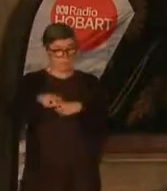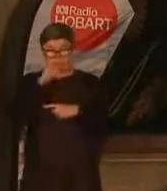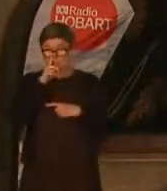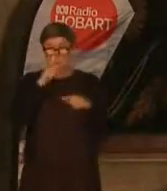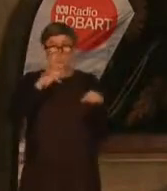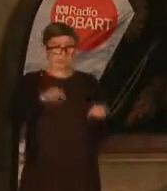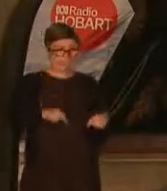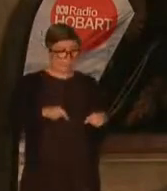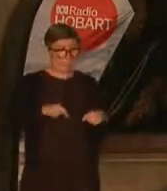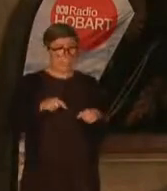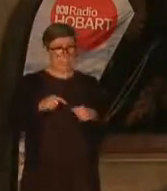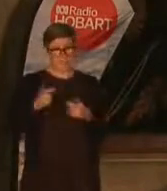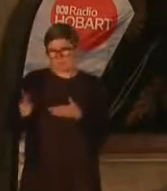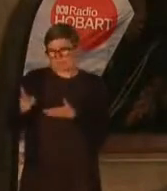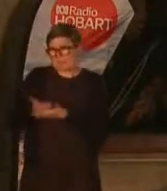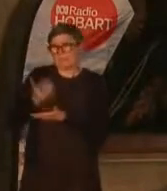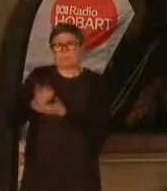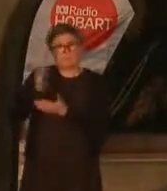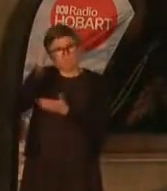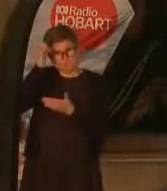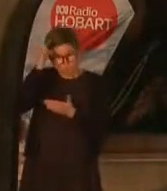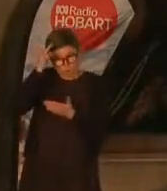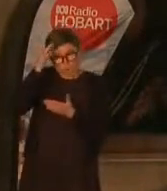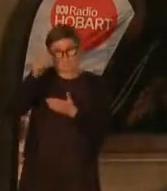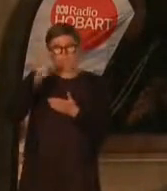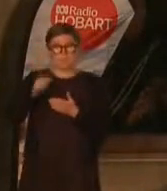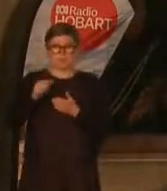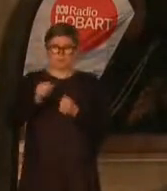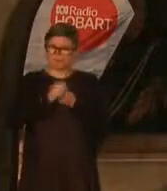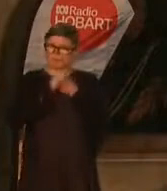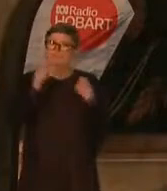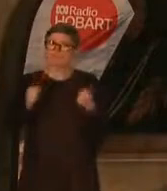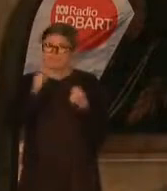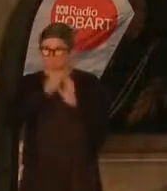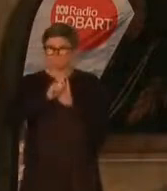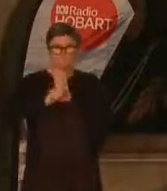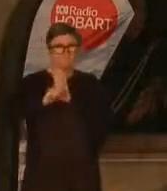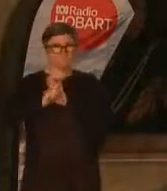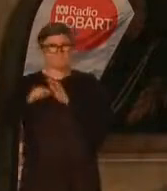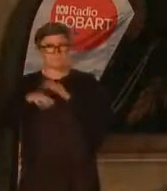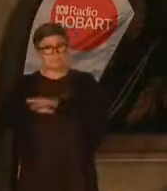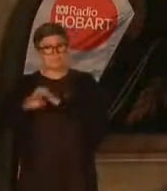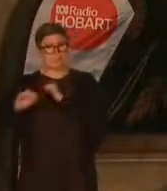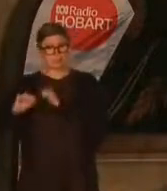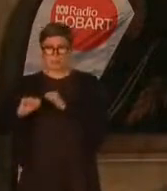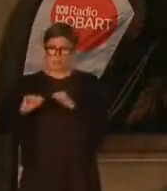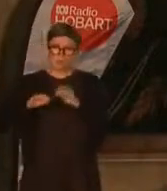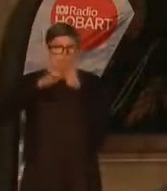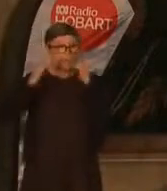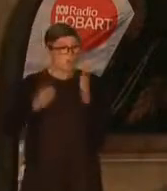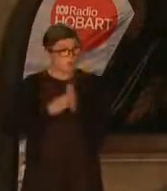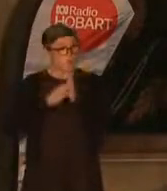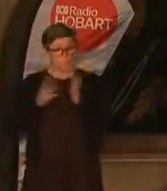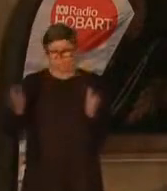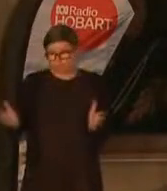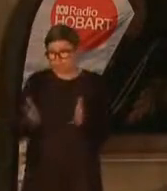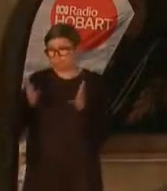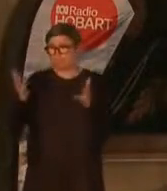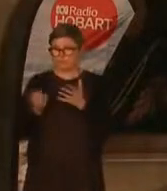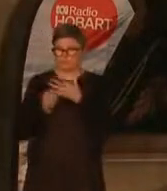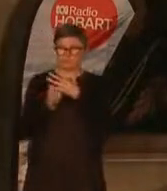include knowledge keepers, knowledge makers, and warriors at the forefront in the global renaissance of science and here